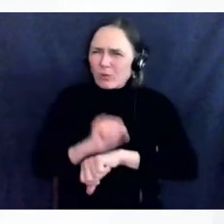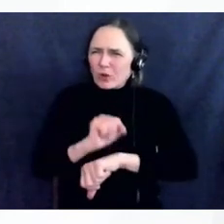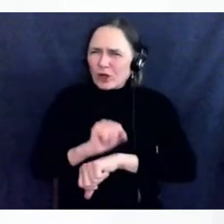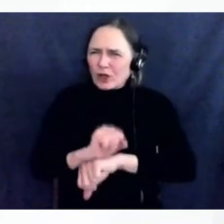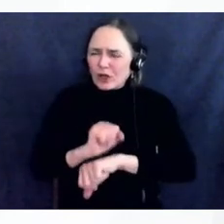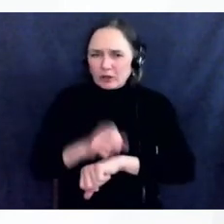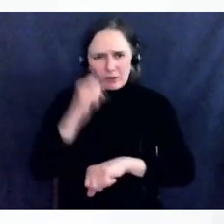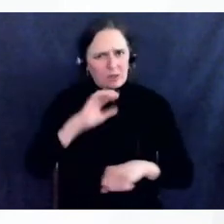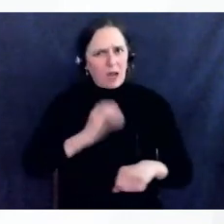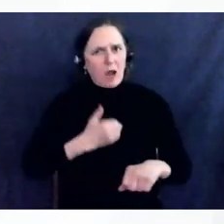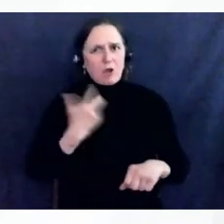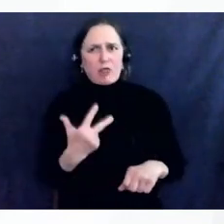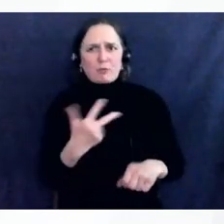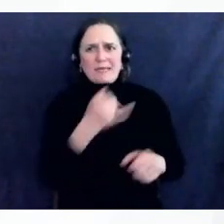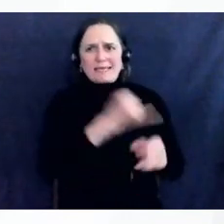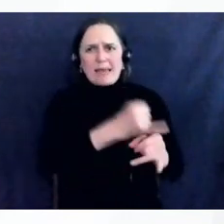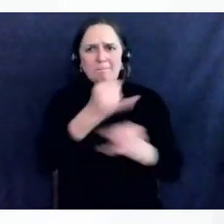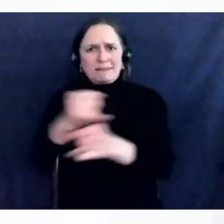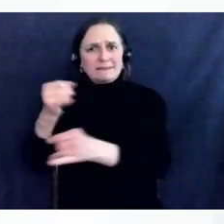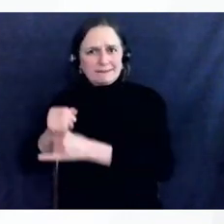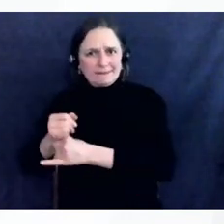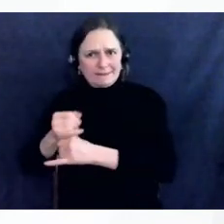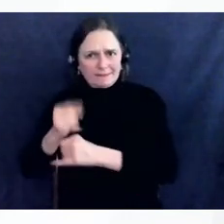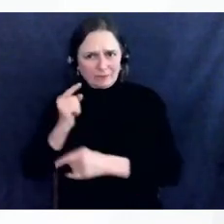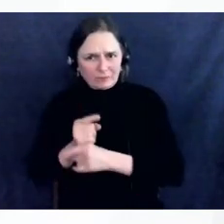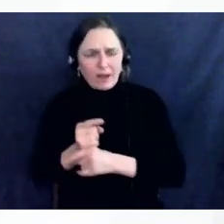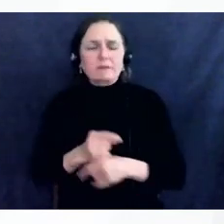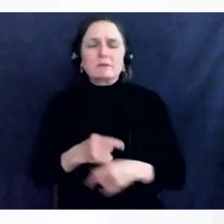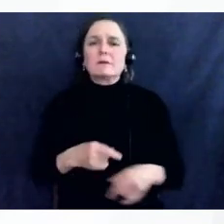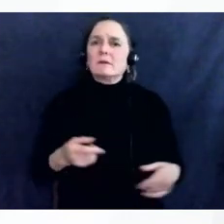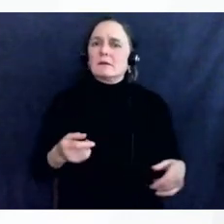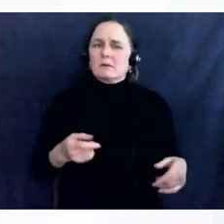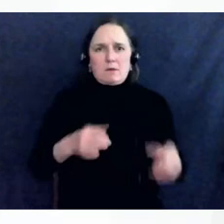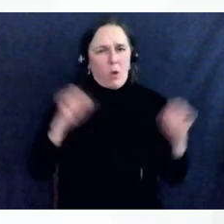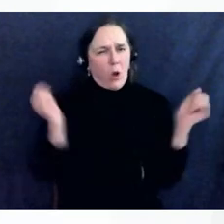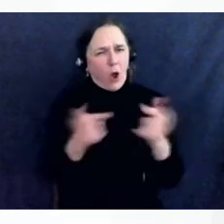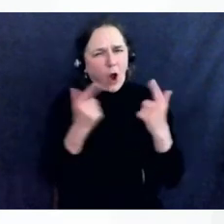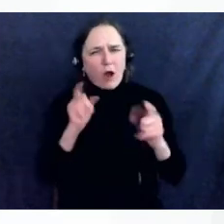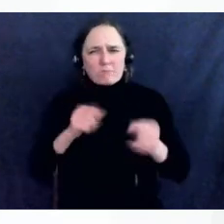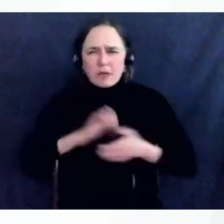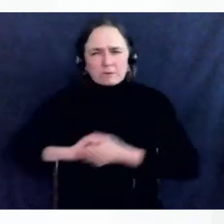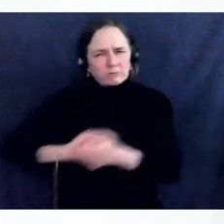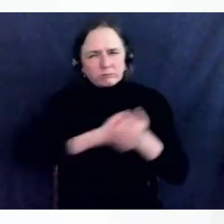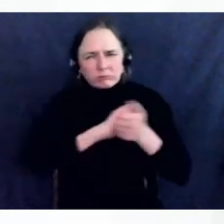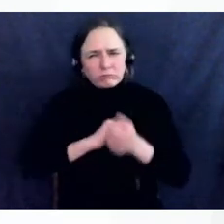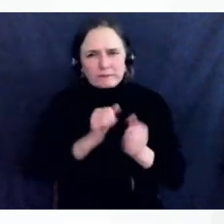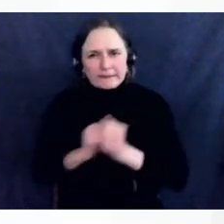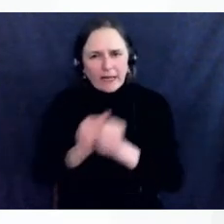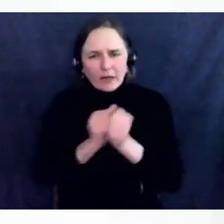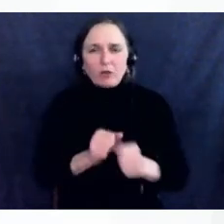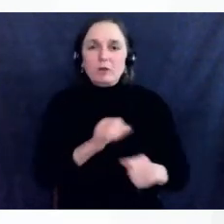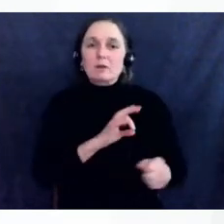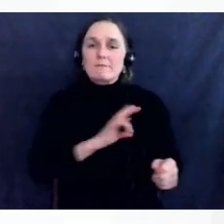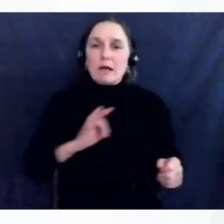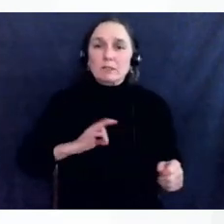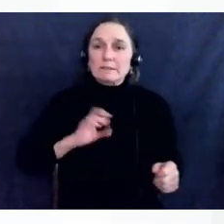This involves the Faculty Senate, deans and chancellors, student leaders, schools and colleges.